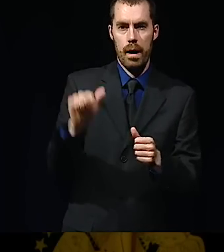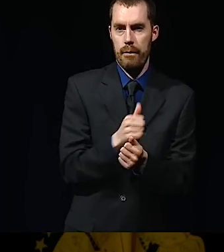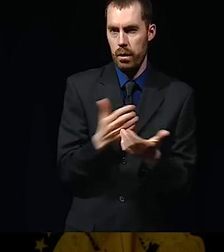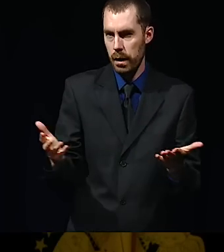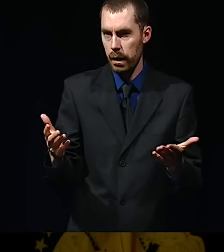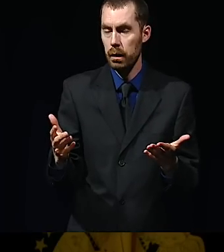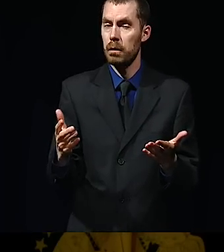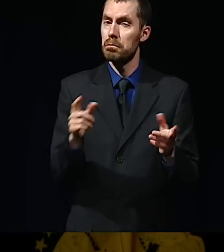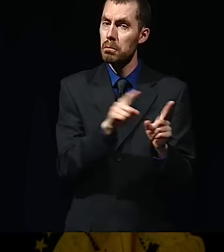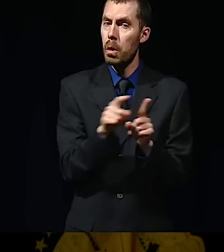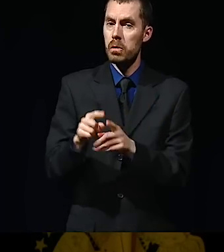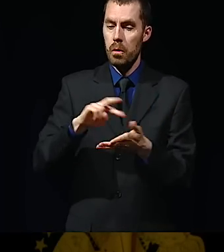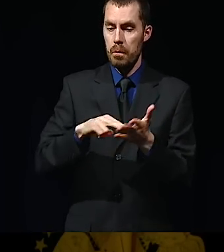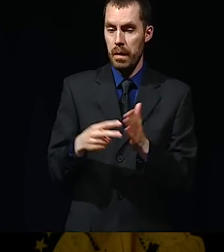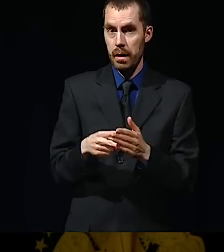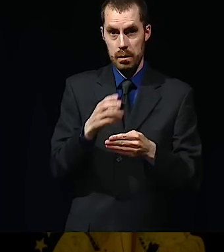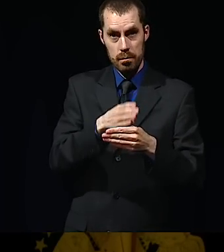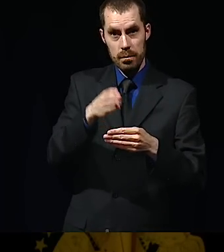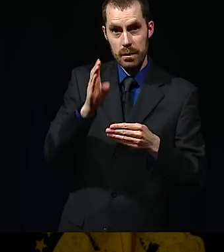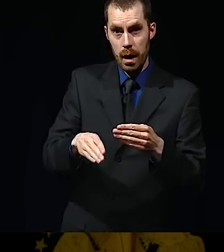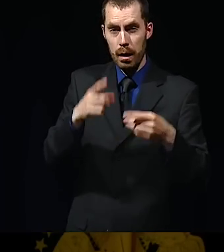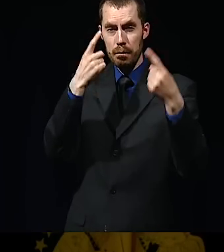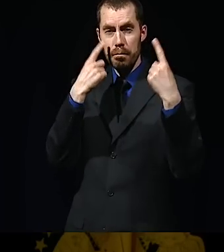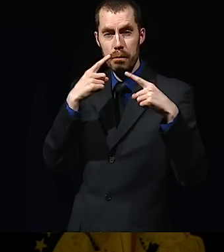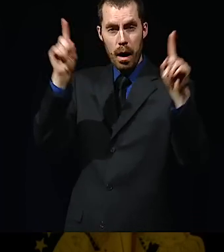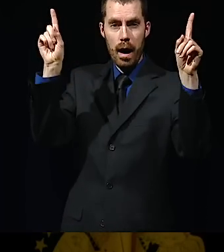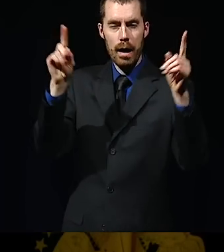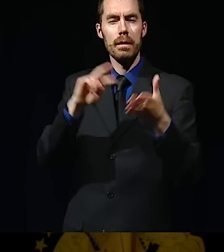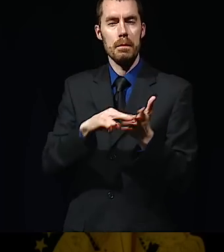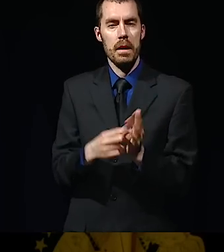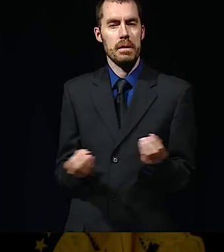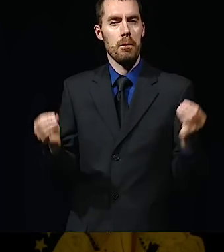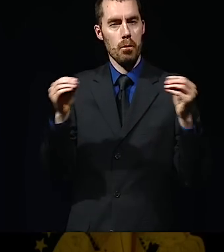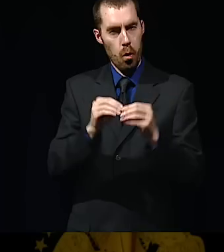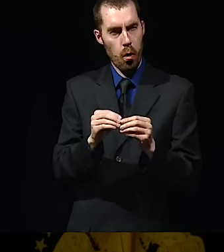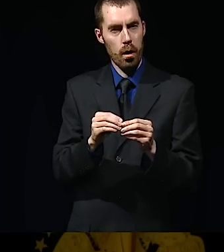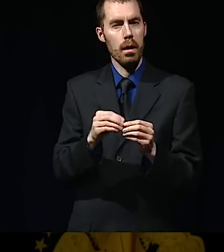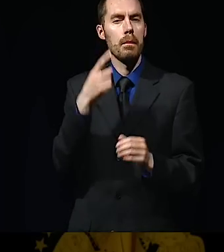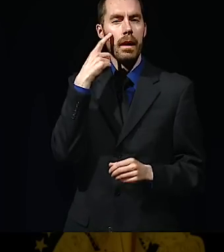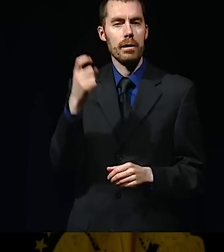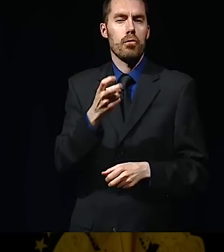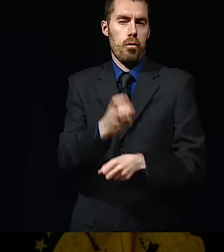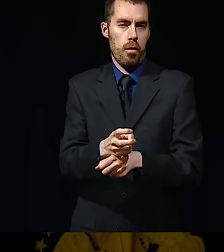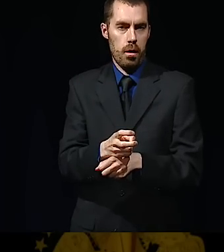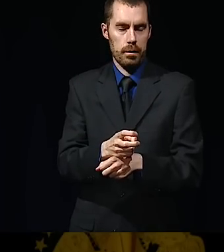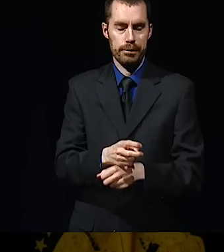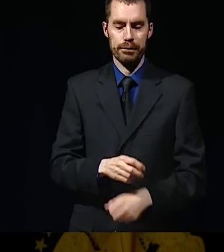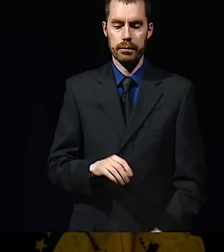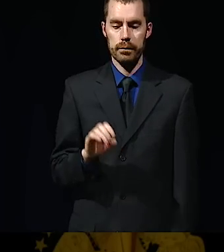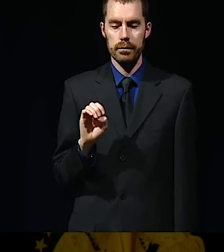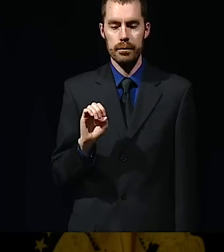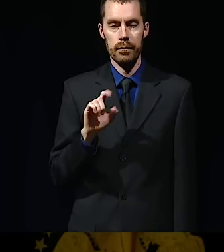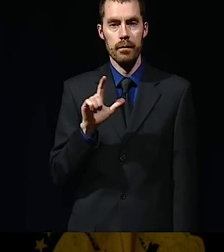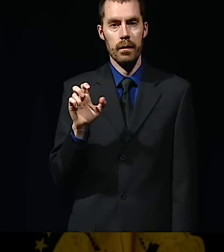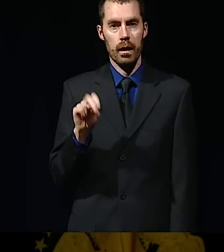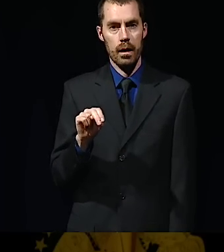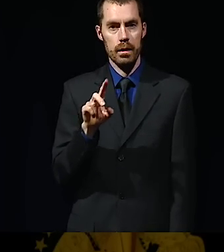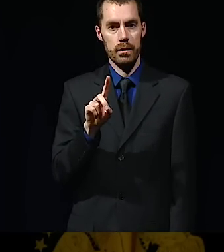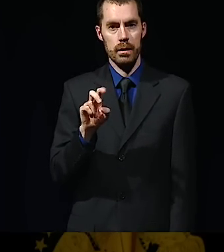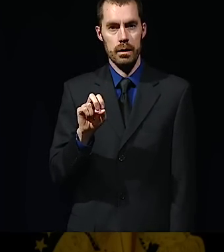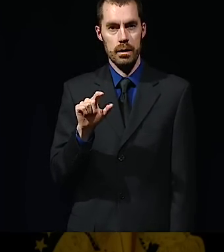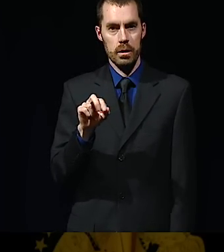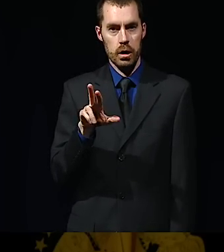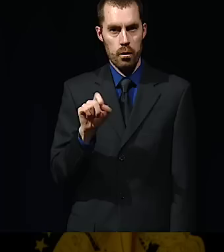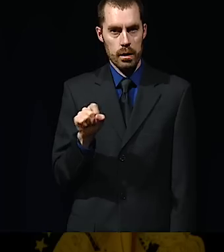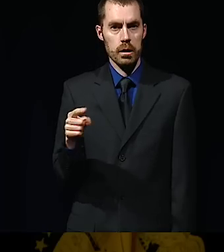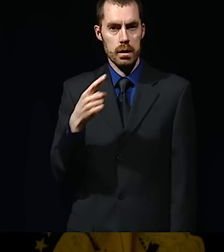has also meant that everything I accomplish means more to me because it was hard. Ellen DeGeneres once said, "It was